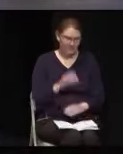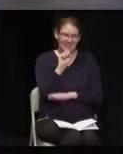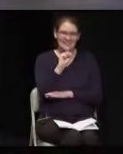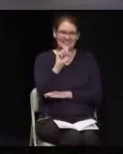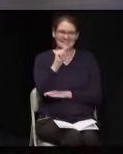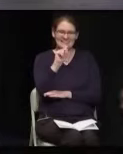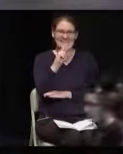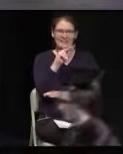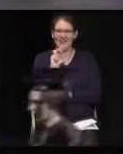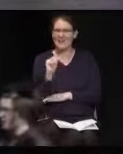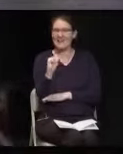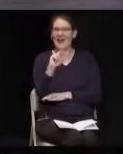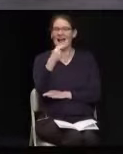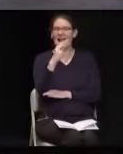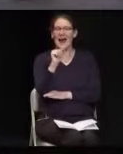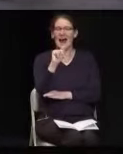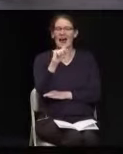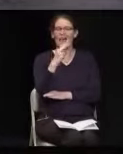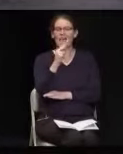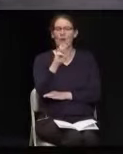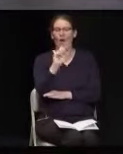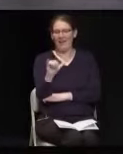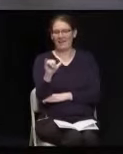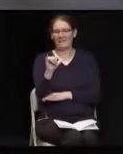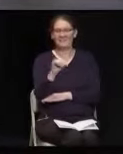Stephen Hathaway.